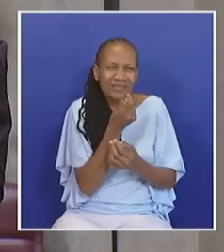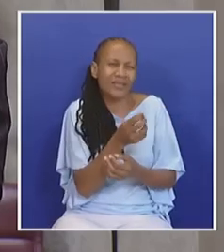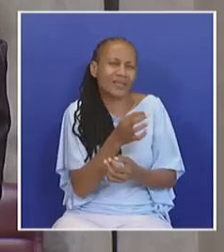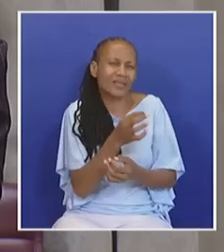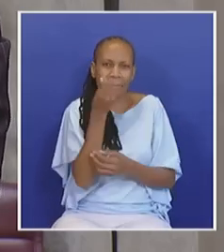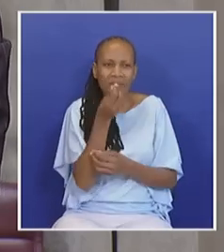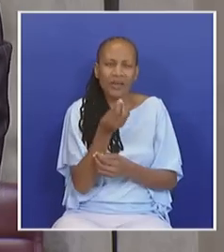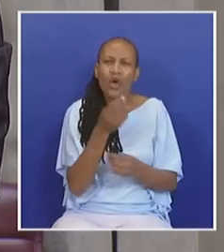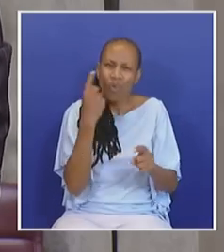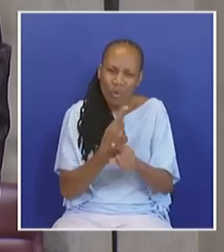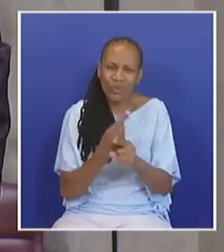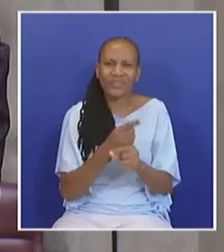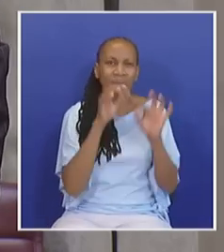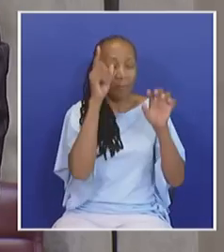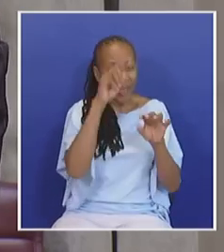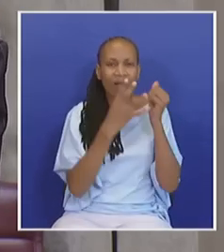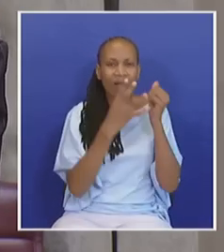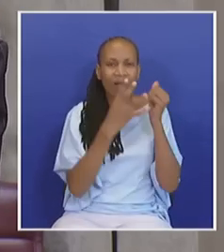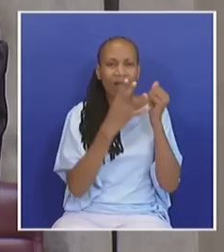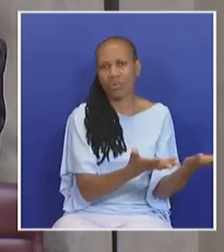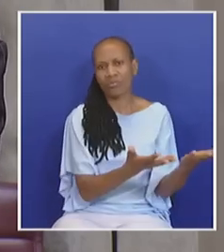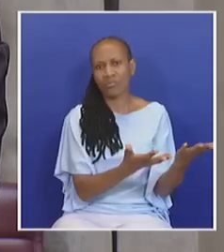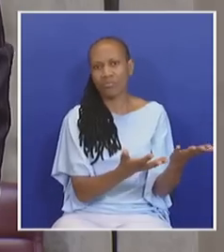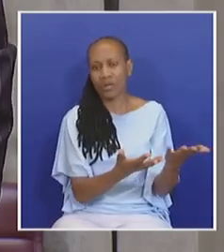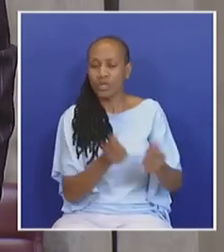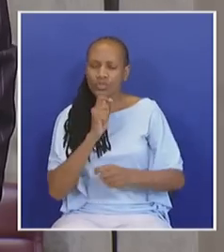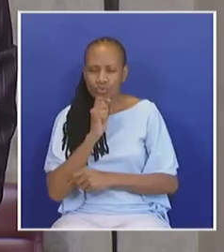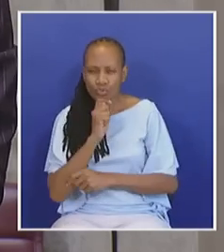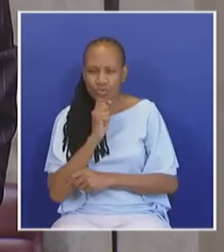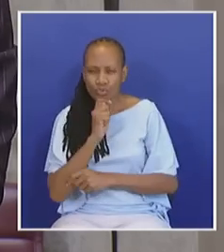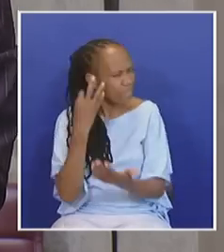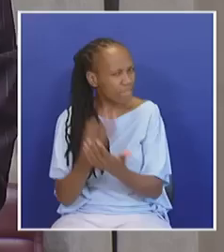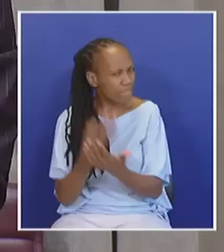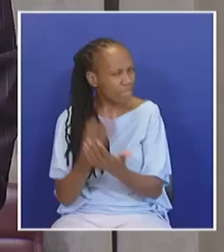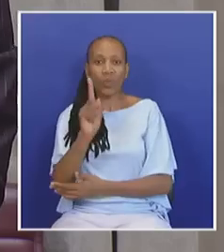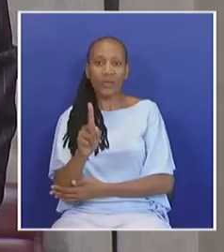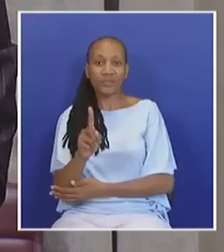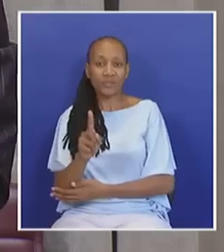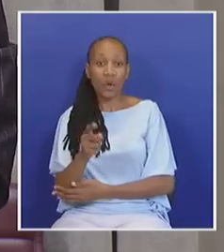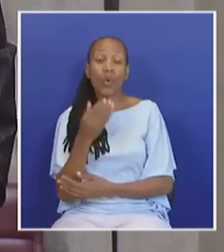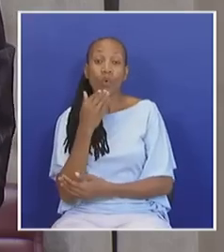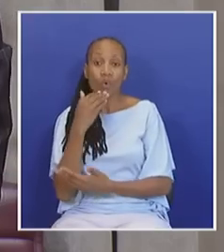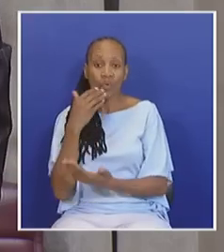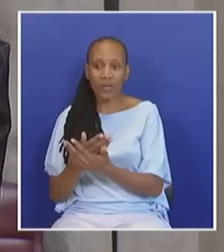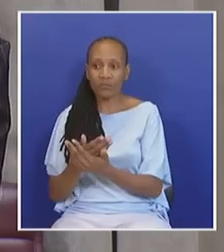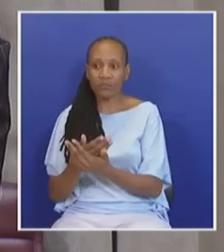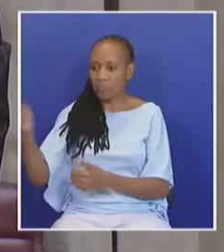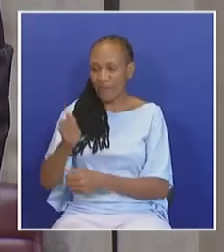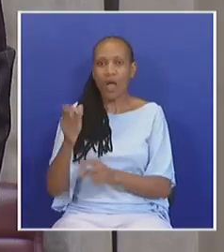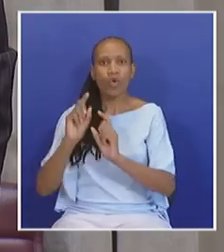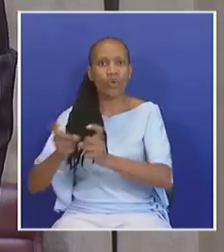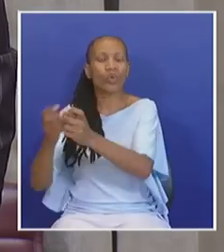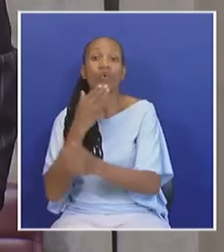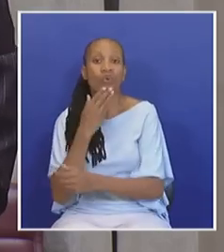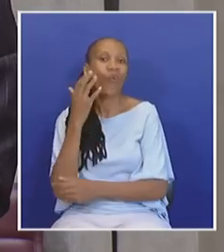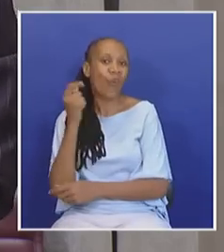except poverty. It is about the fact that statistically, the most likely to be wealthy and employed is a white person, whilst the